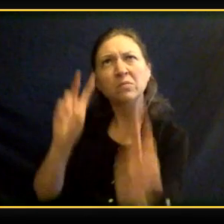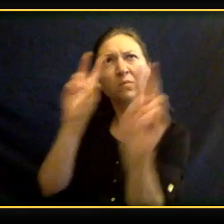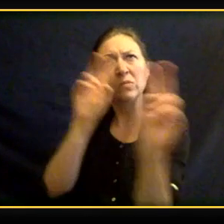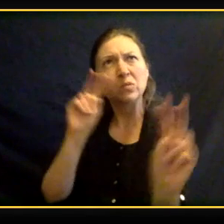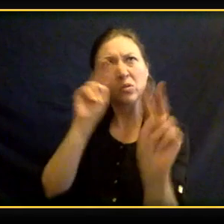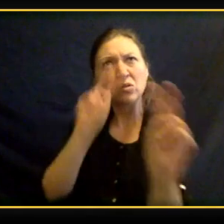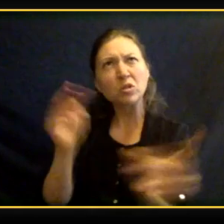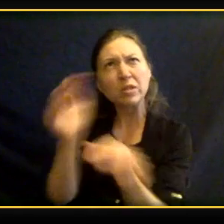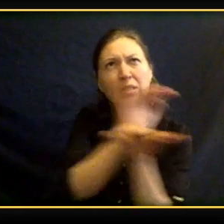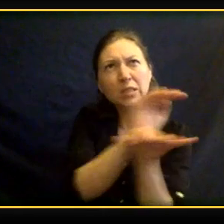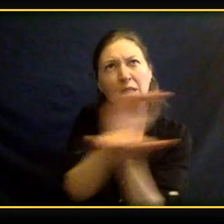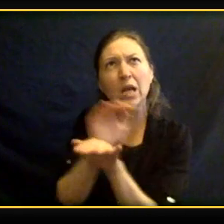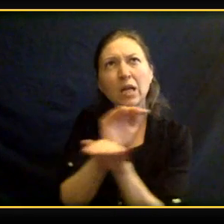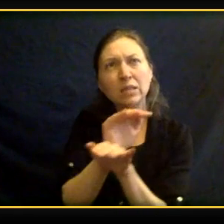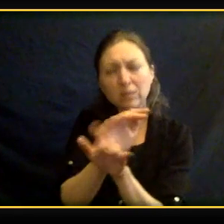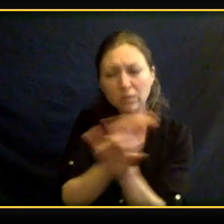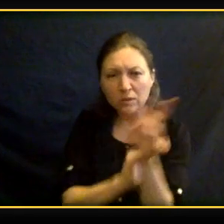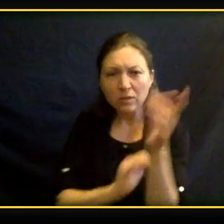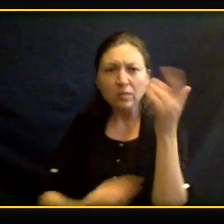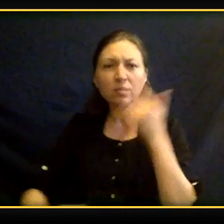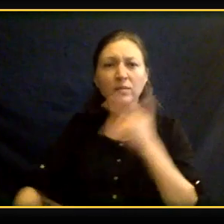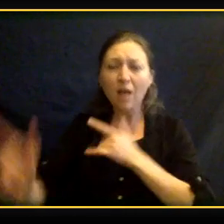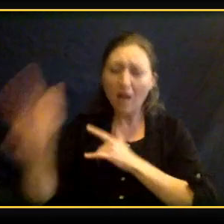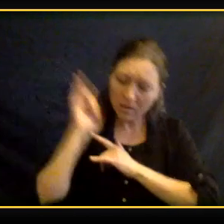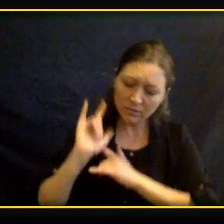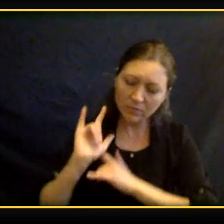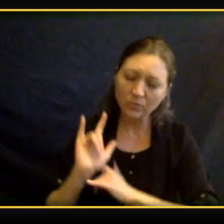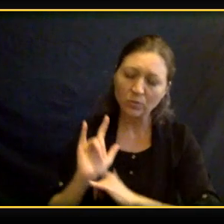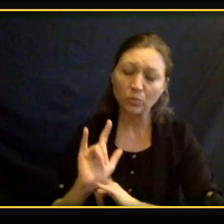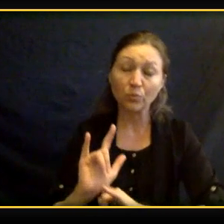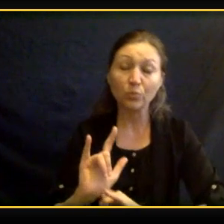night, and I love you,